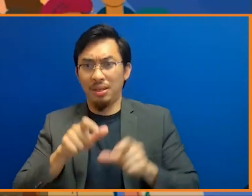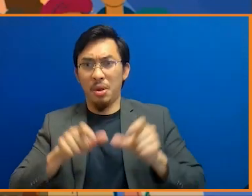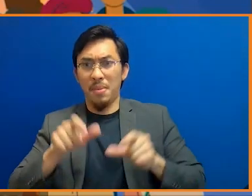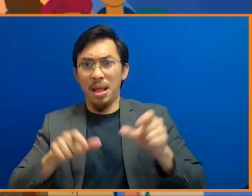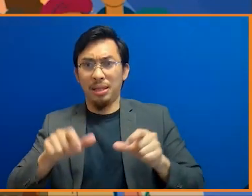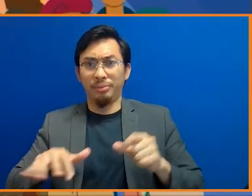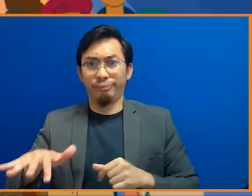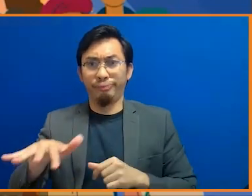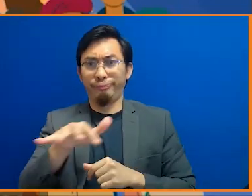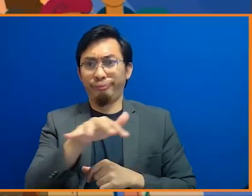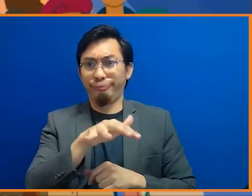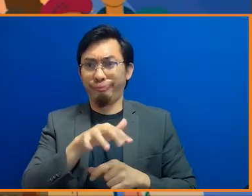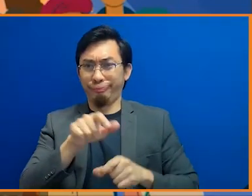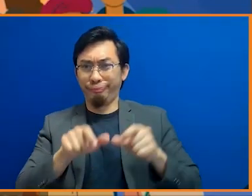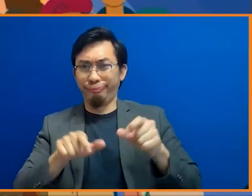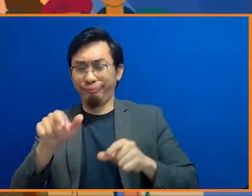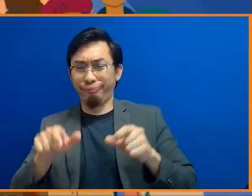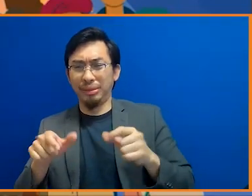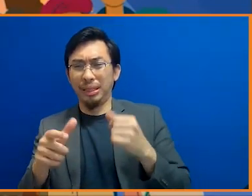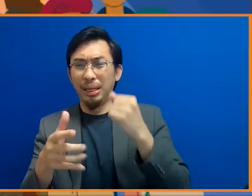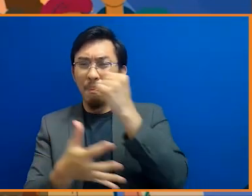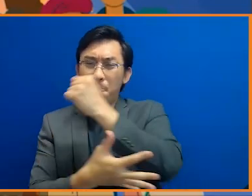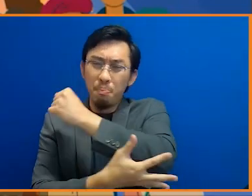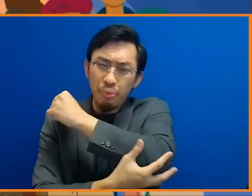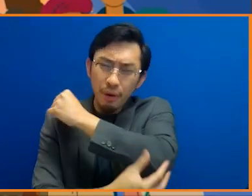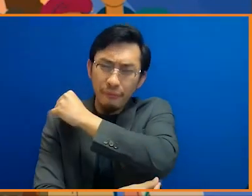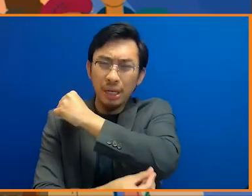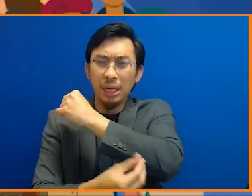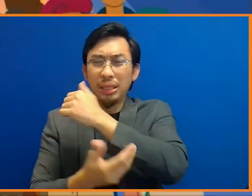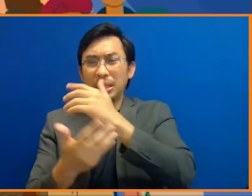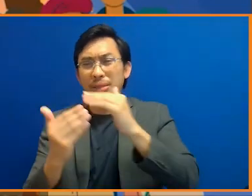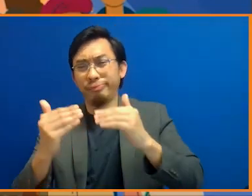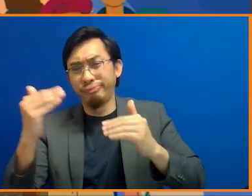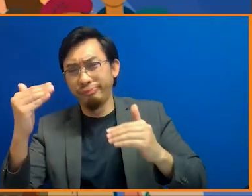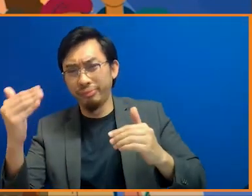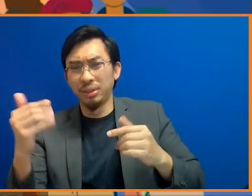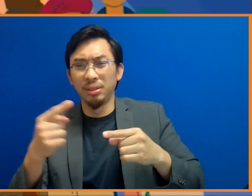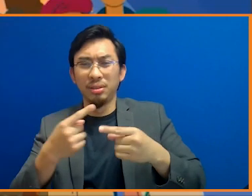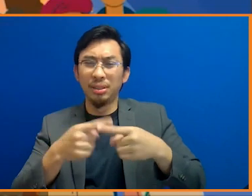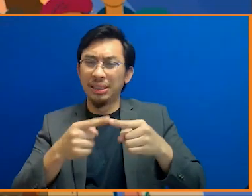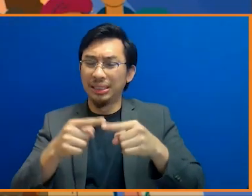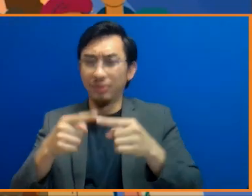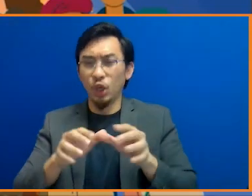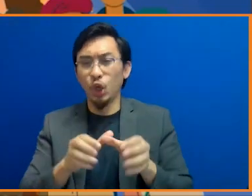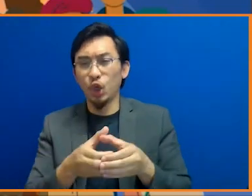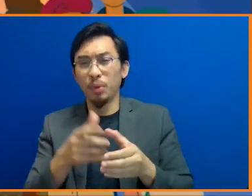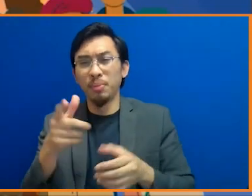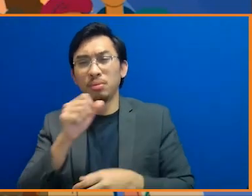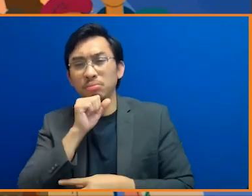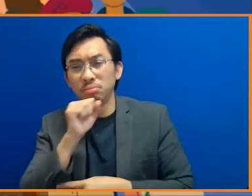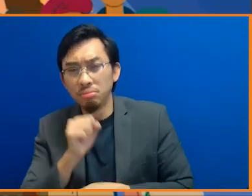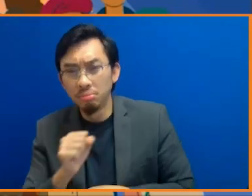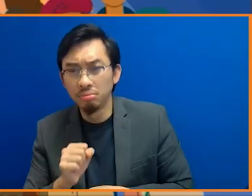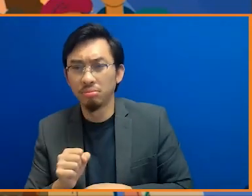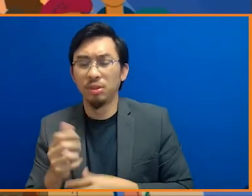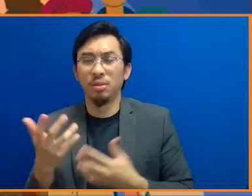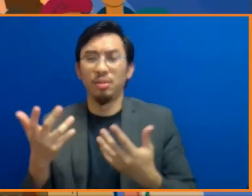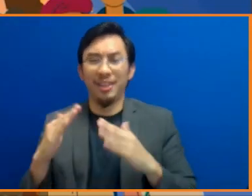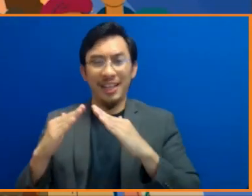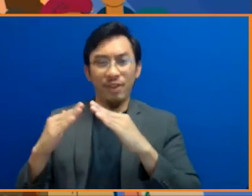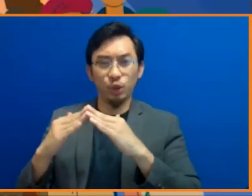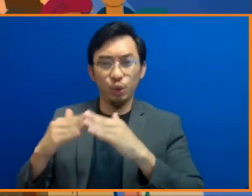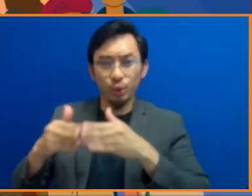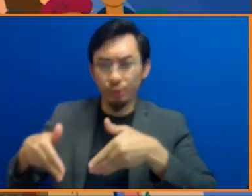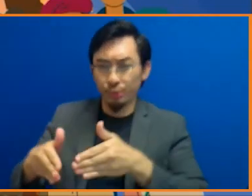And we have population like vulnerability, like population, poverty level, land use, infrastructures, and highly risk group